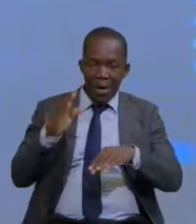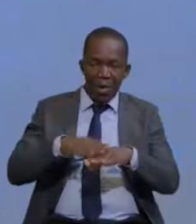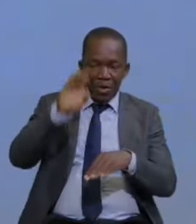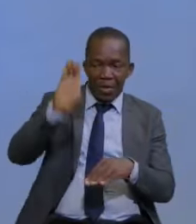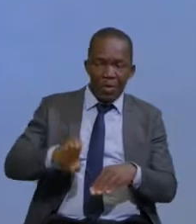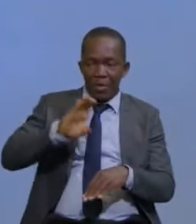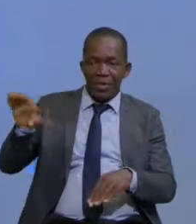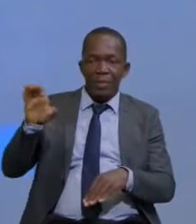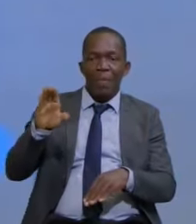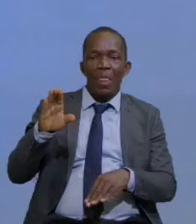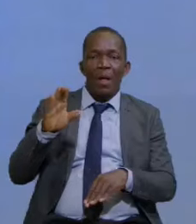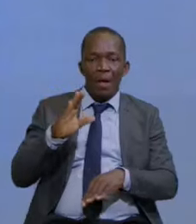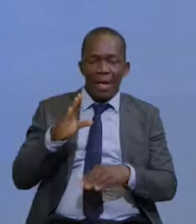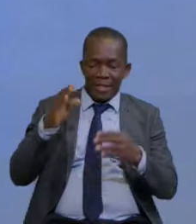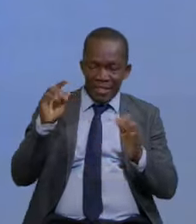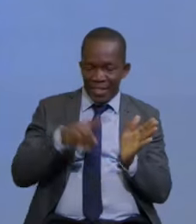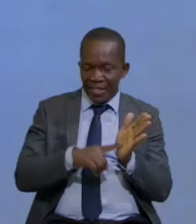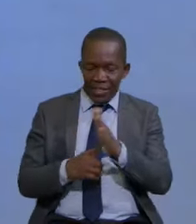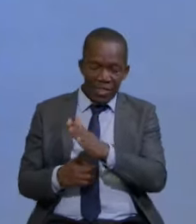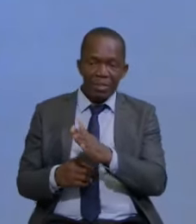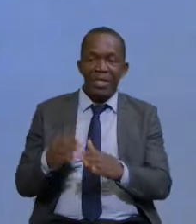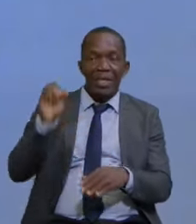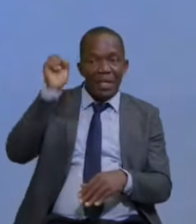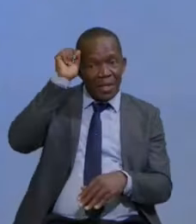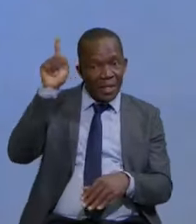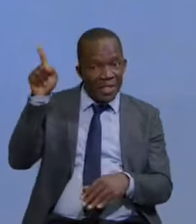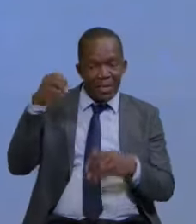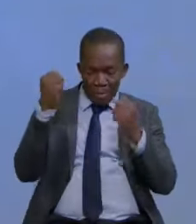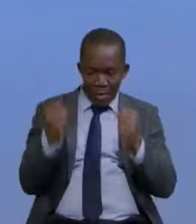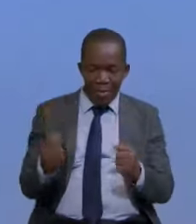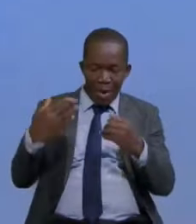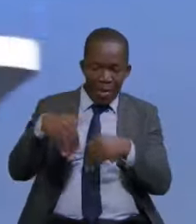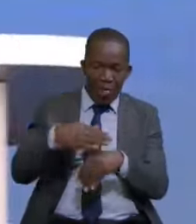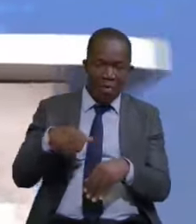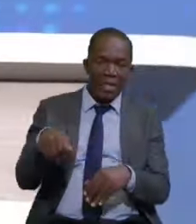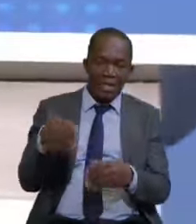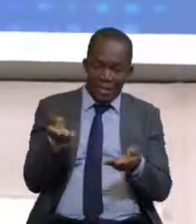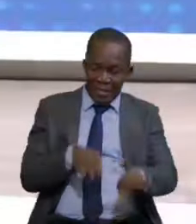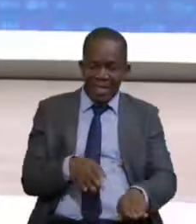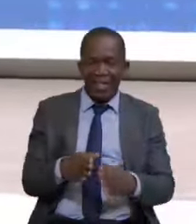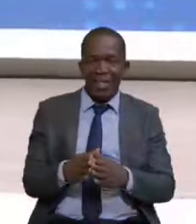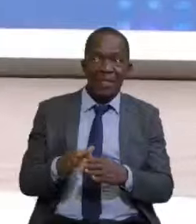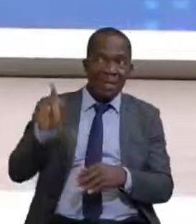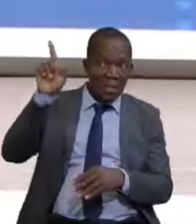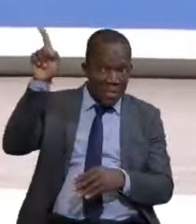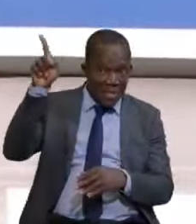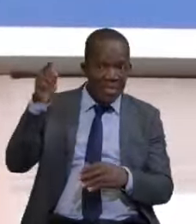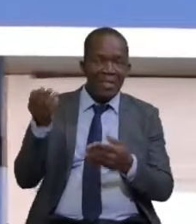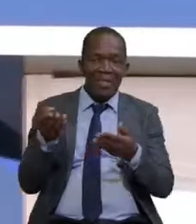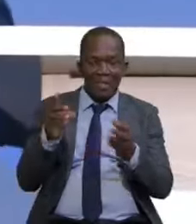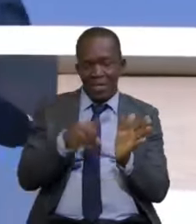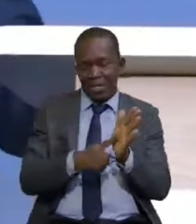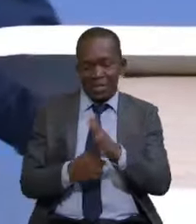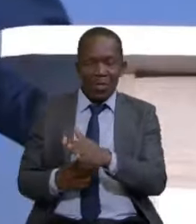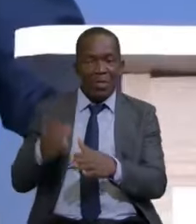over death. Is demonstrated power over what? The worst that man could do.